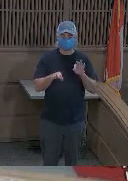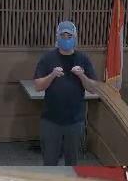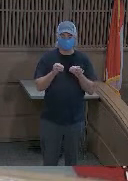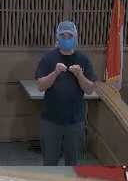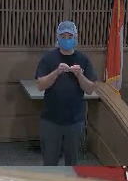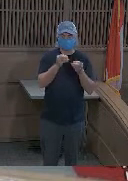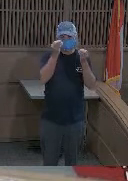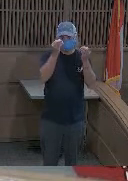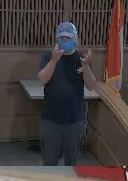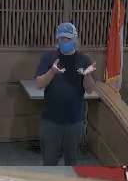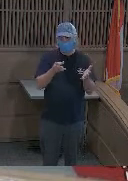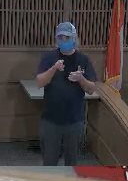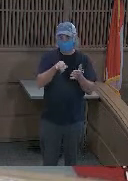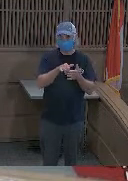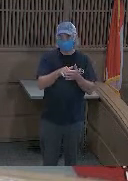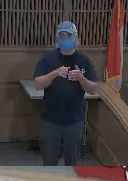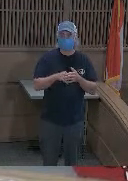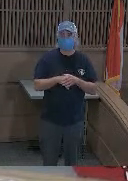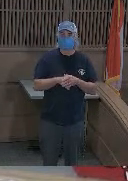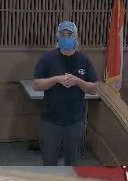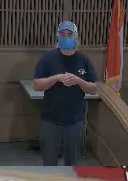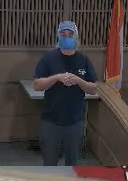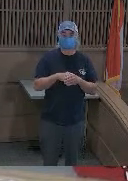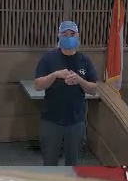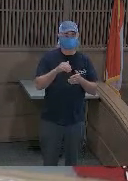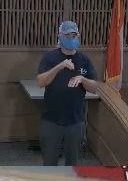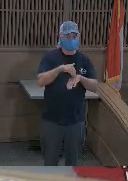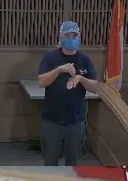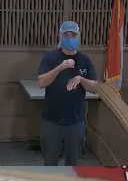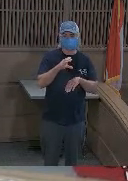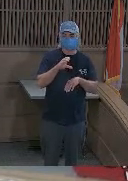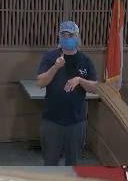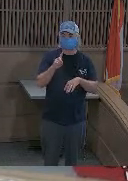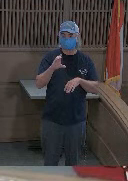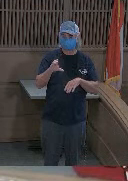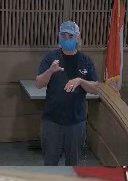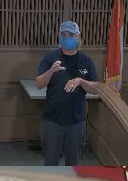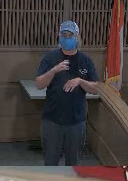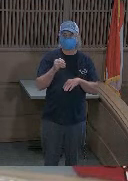is an excellent source for information. You can also call your county health department, and they will be